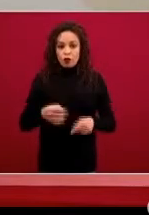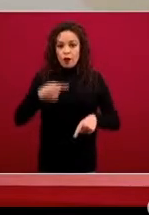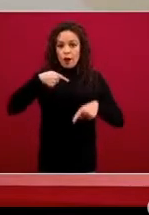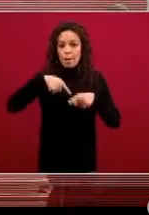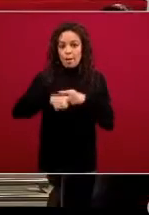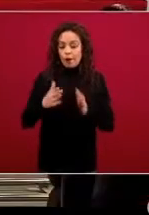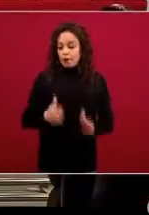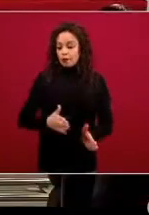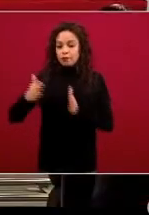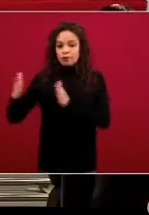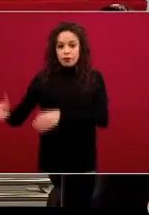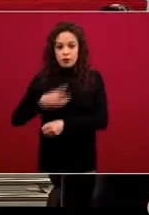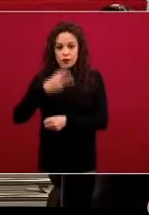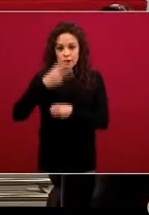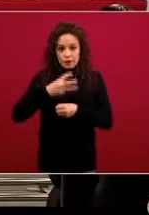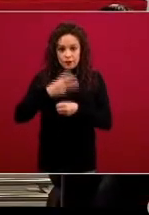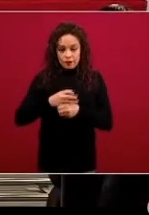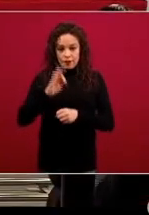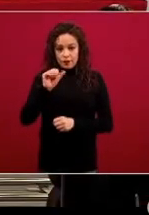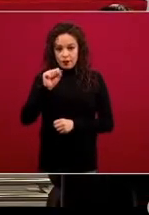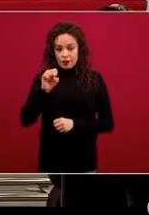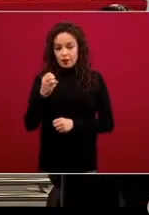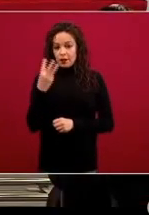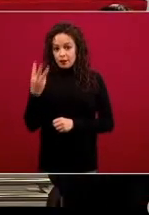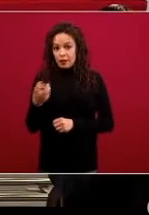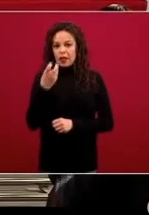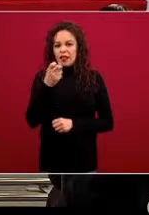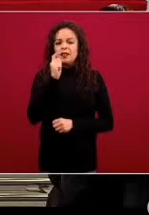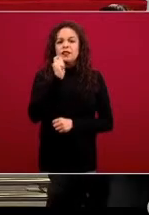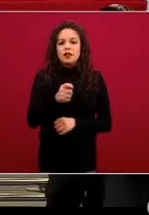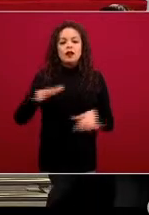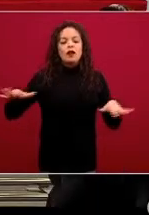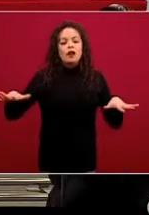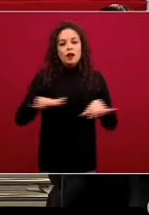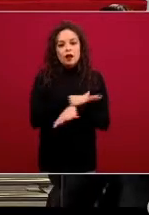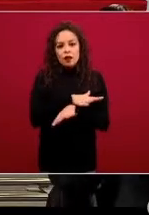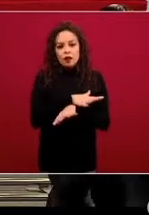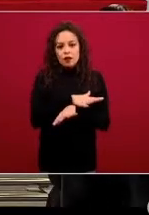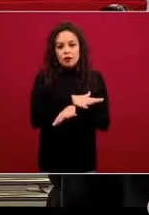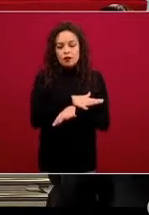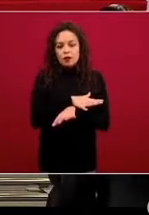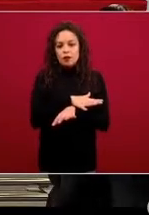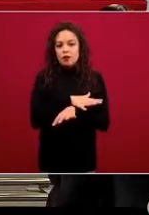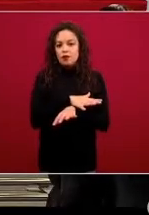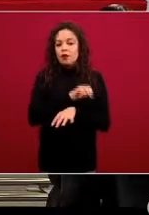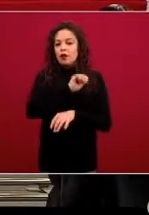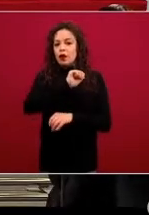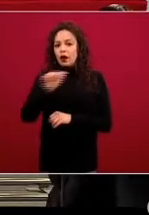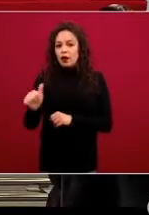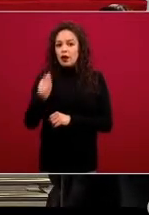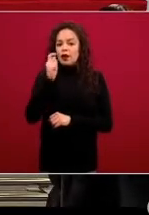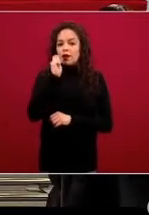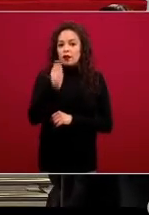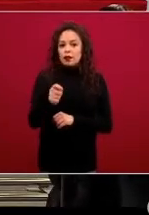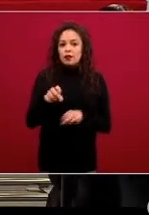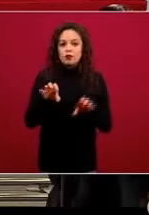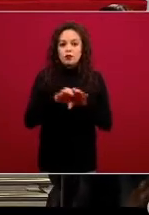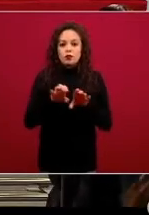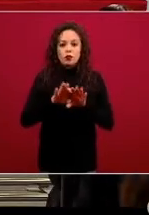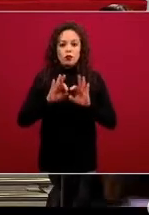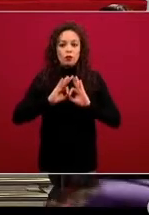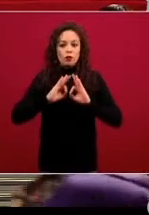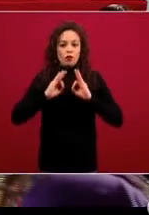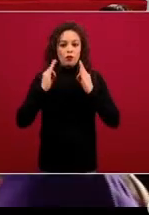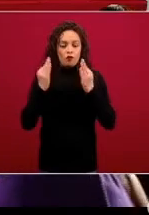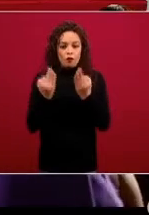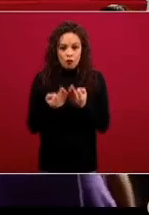a change in how we're tackling this whole strategy. It doesn't mean we're changing it. It's saying that we're going